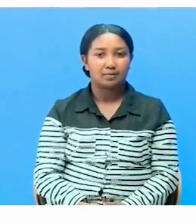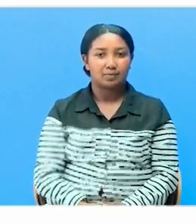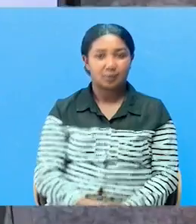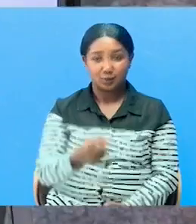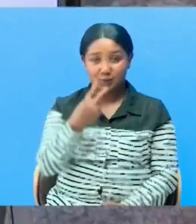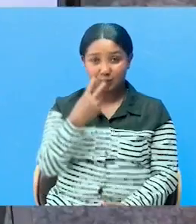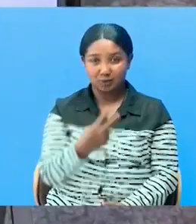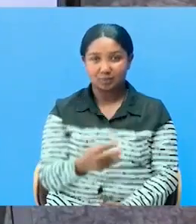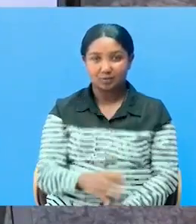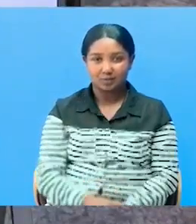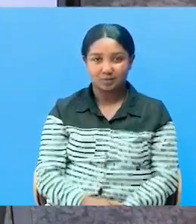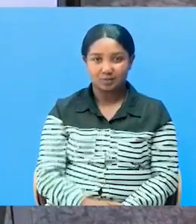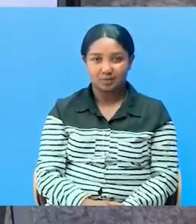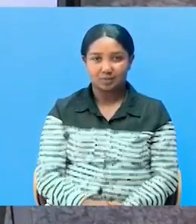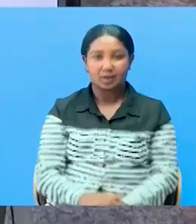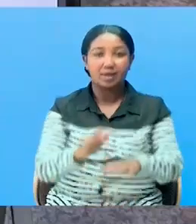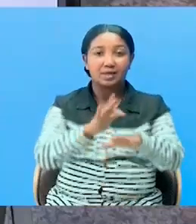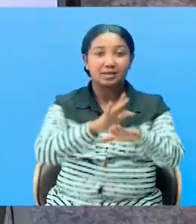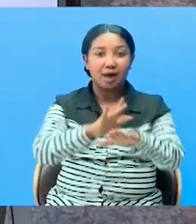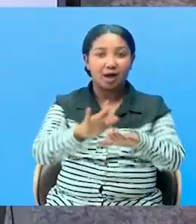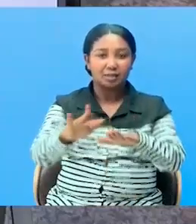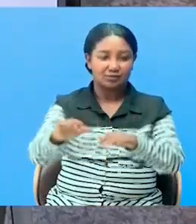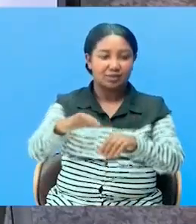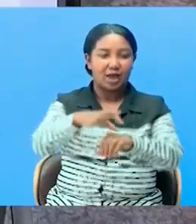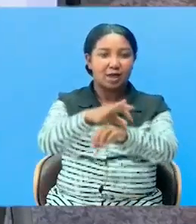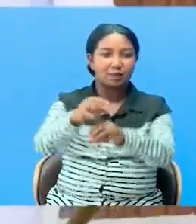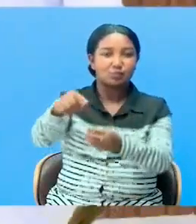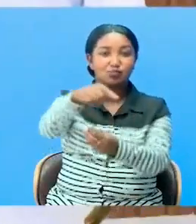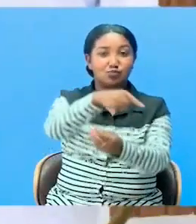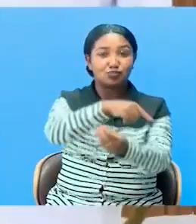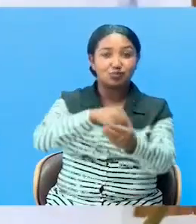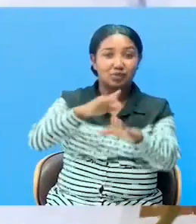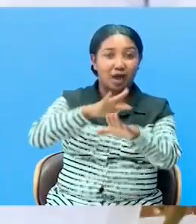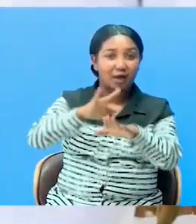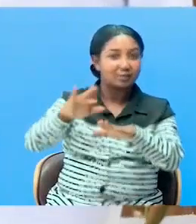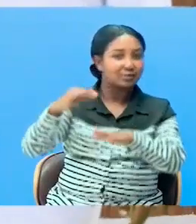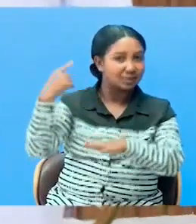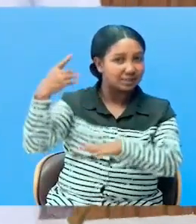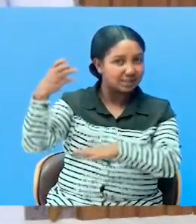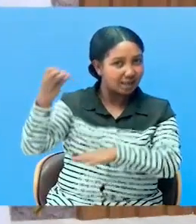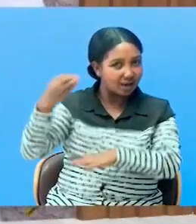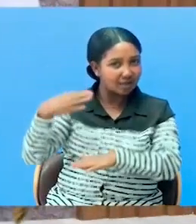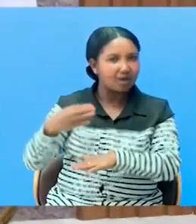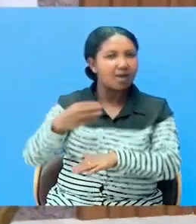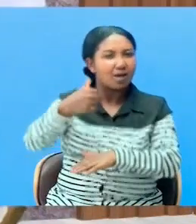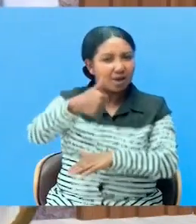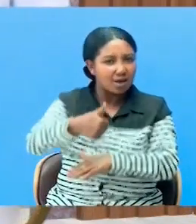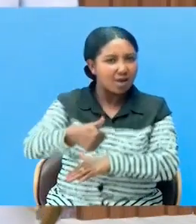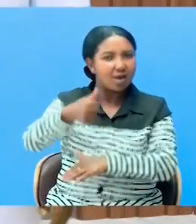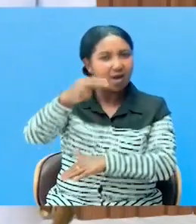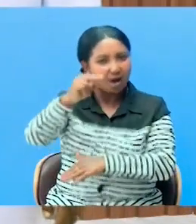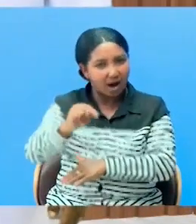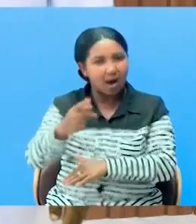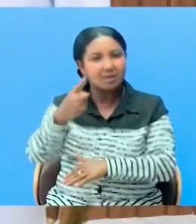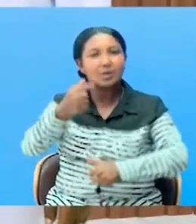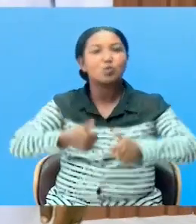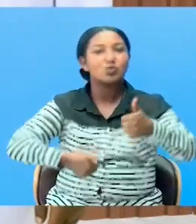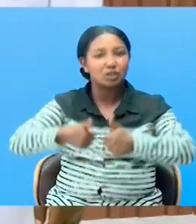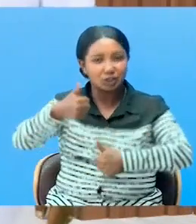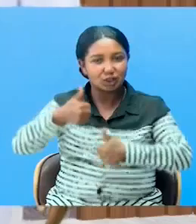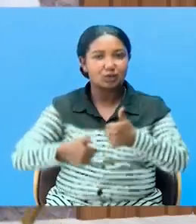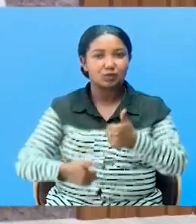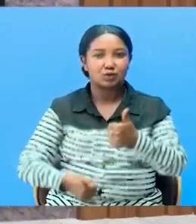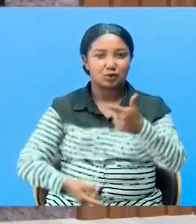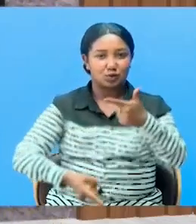Look at dash airs moves around dash sun. What article we can put in 2 blank